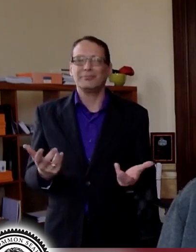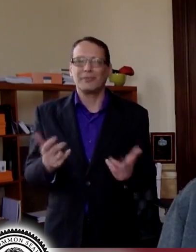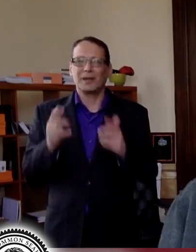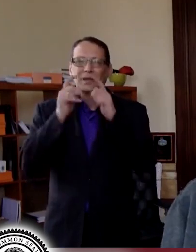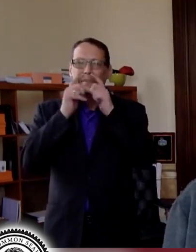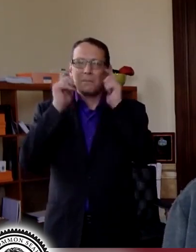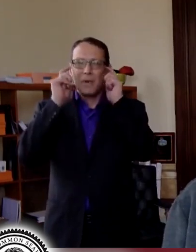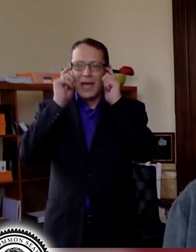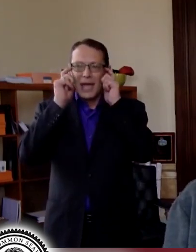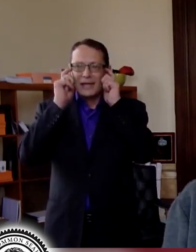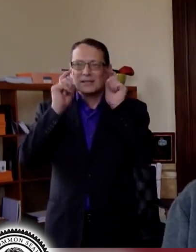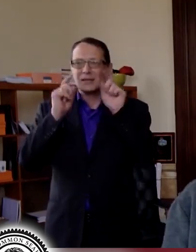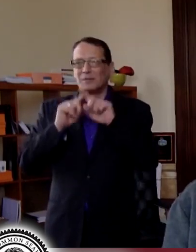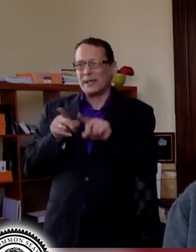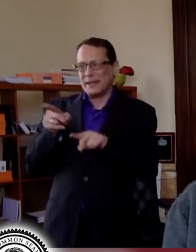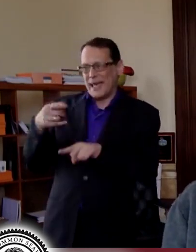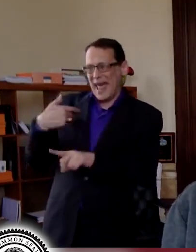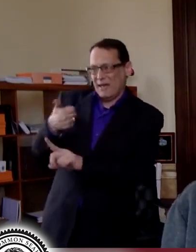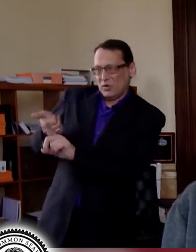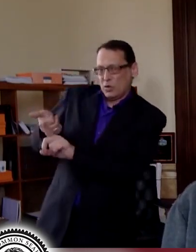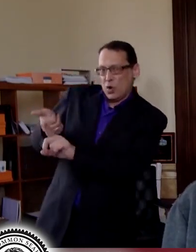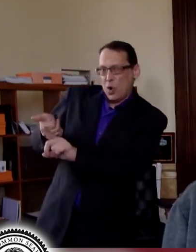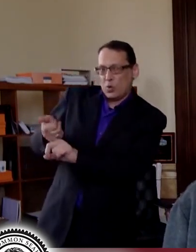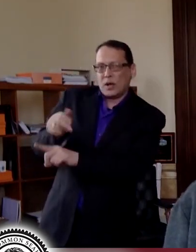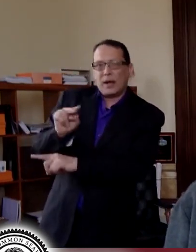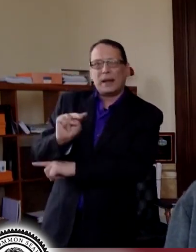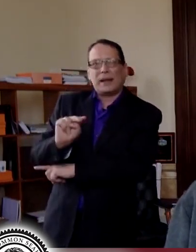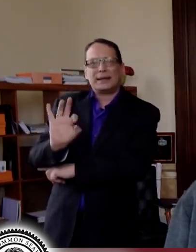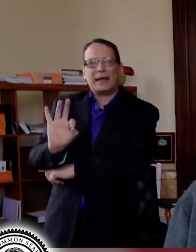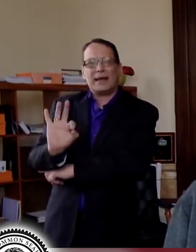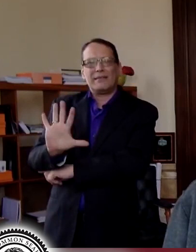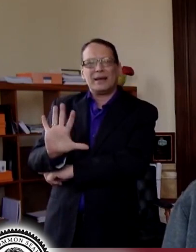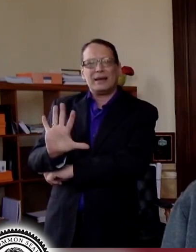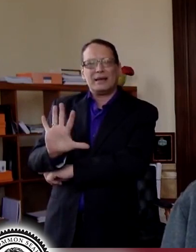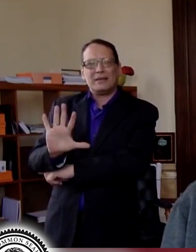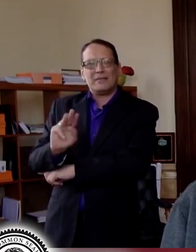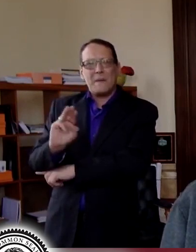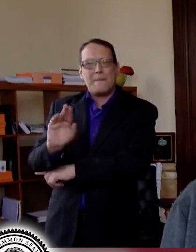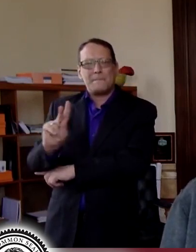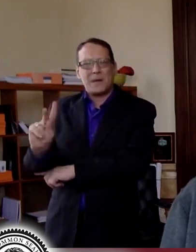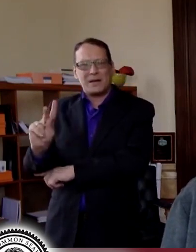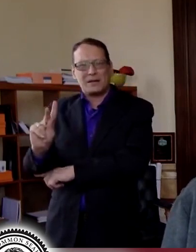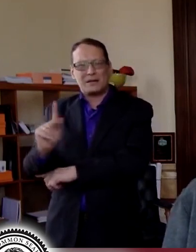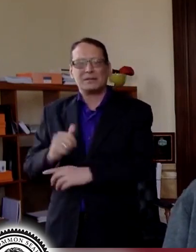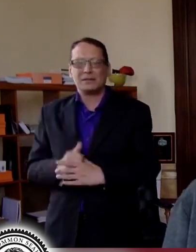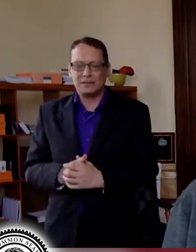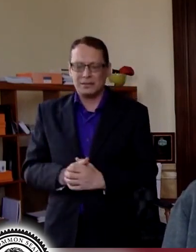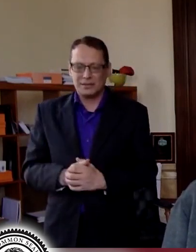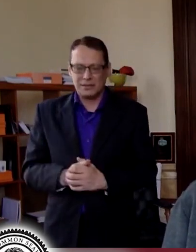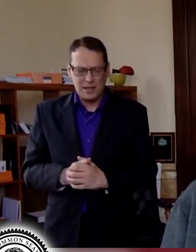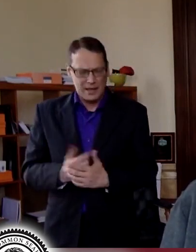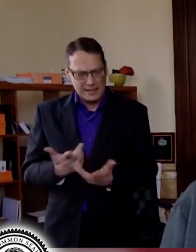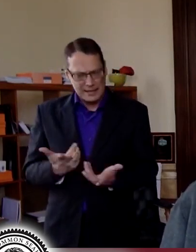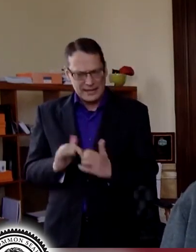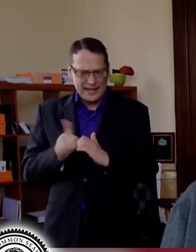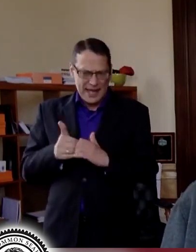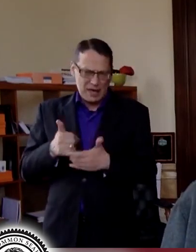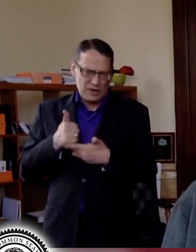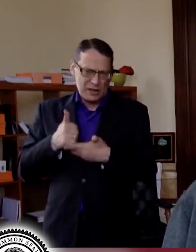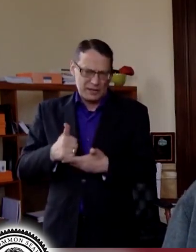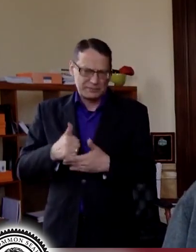Masks, but they actually have their own. They usually wear the N95s, the very serious masks. What can you do to help